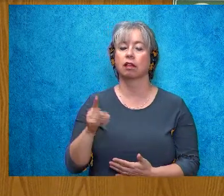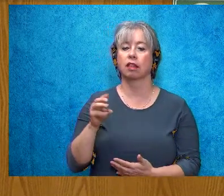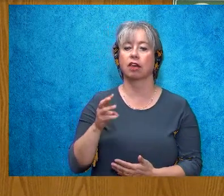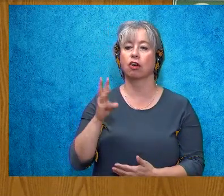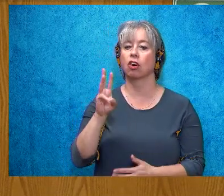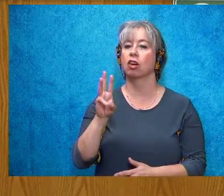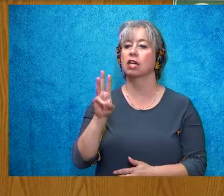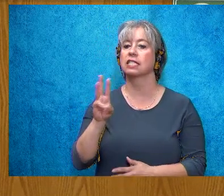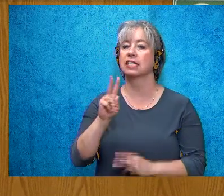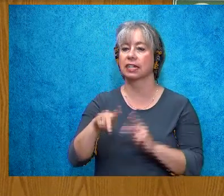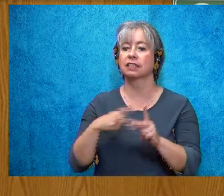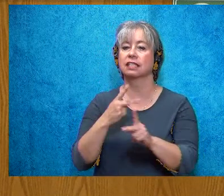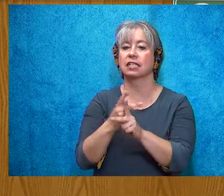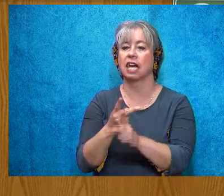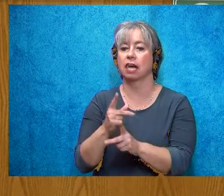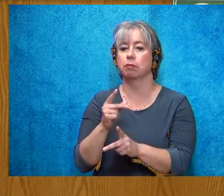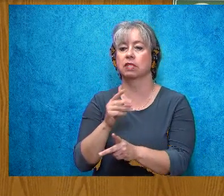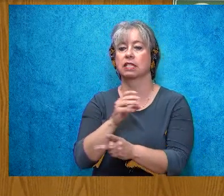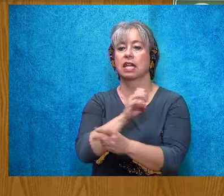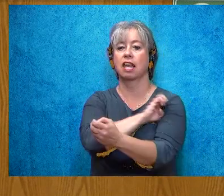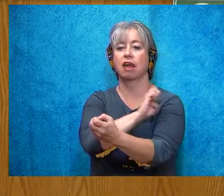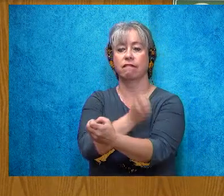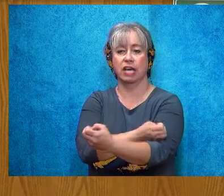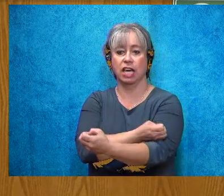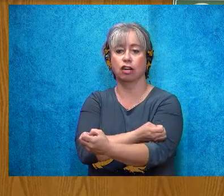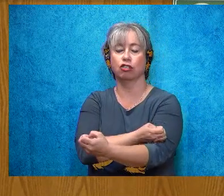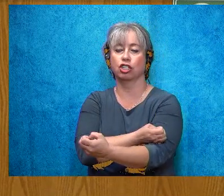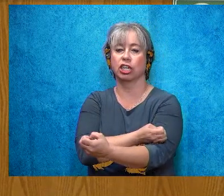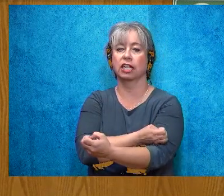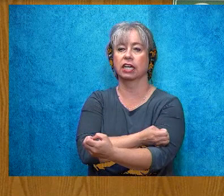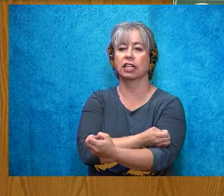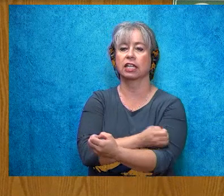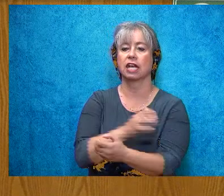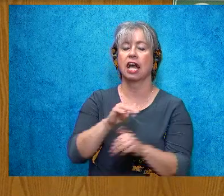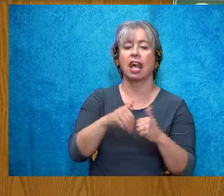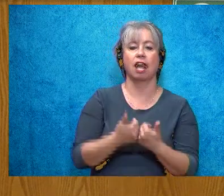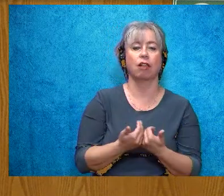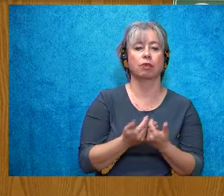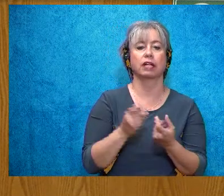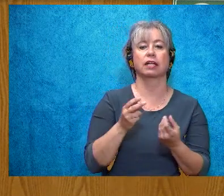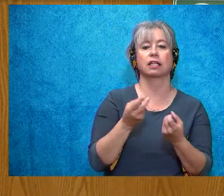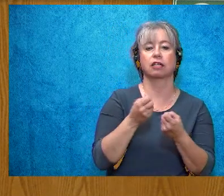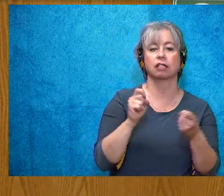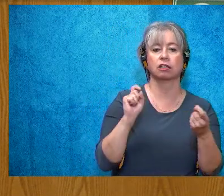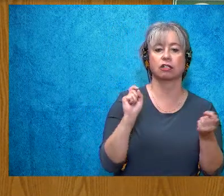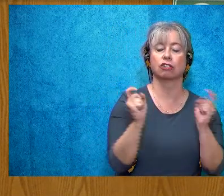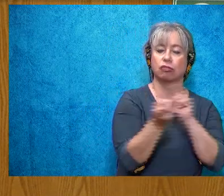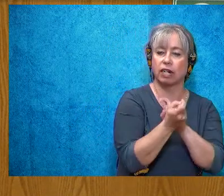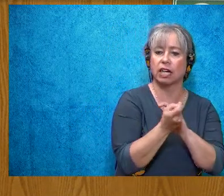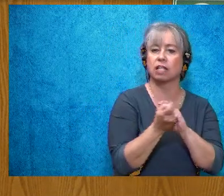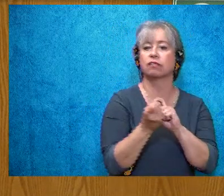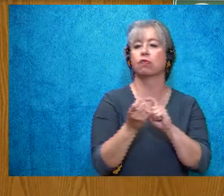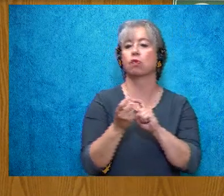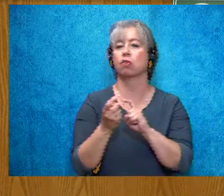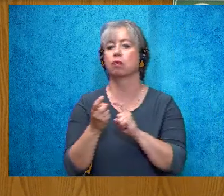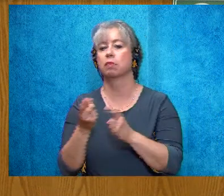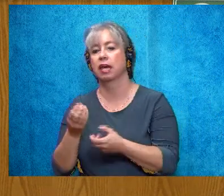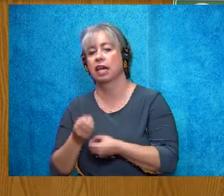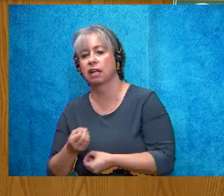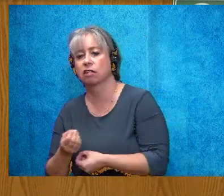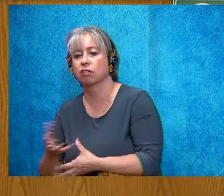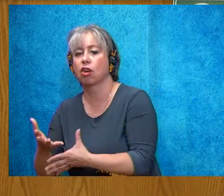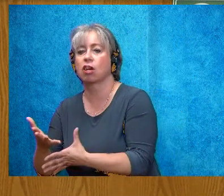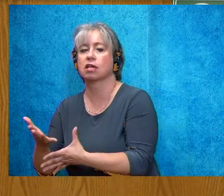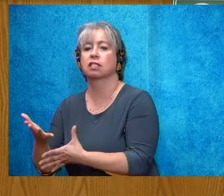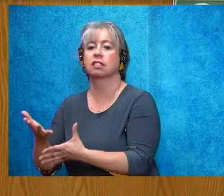before we talk about how energy can transform, how energy can change, and where this energy is coming from. So